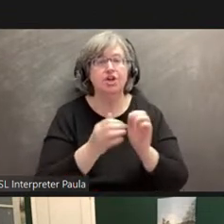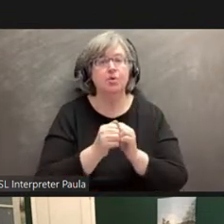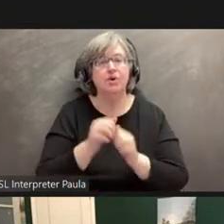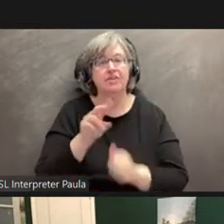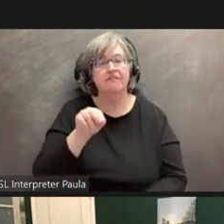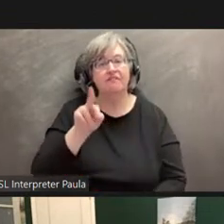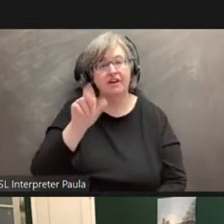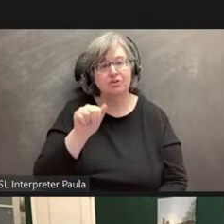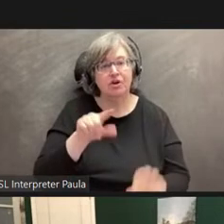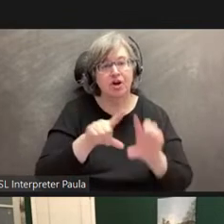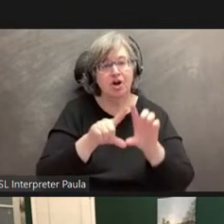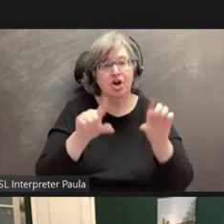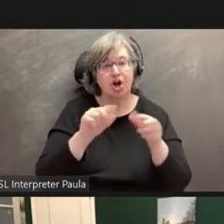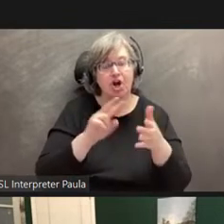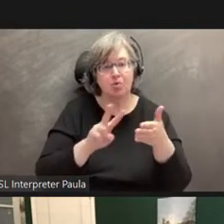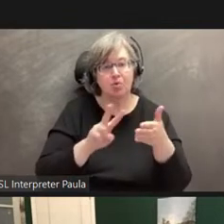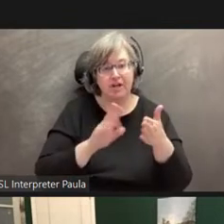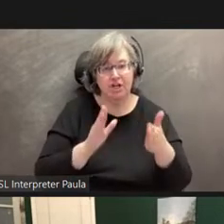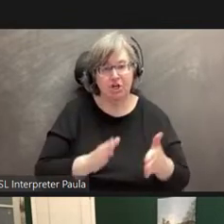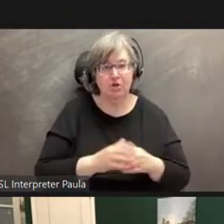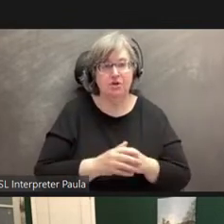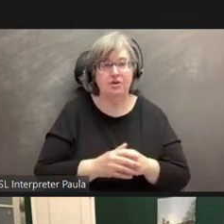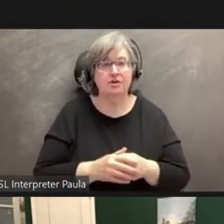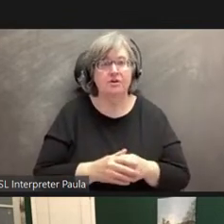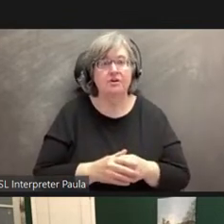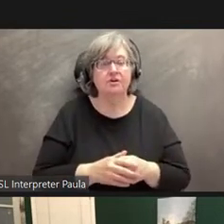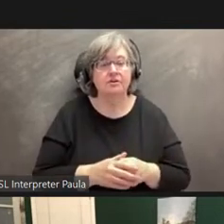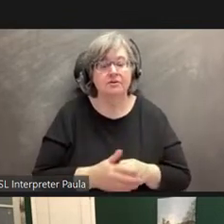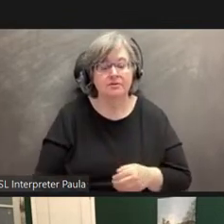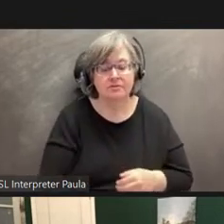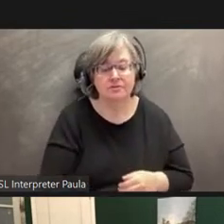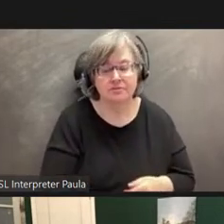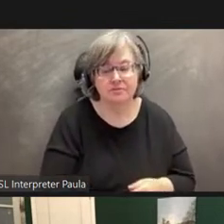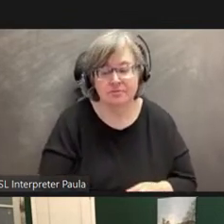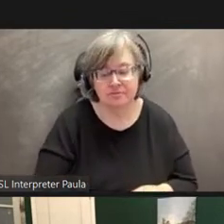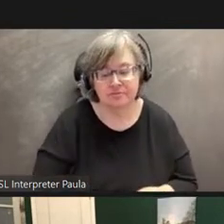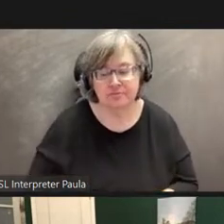display. So like when you tap and